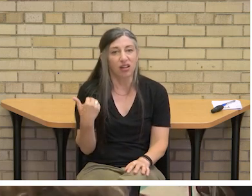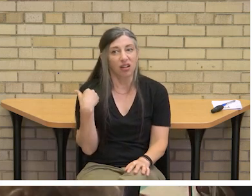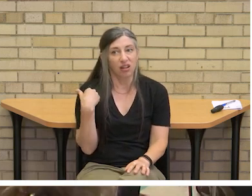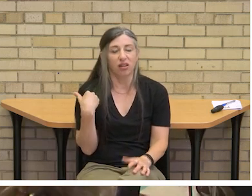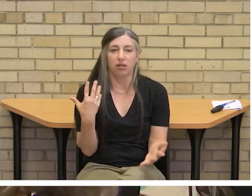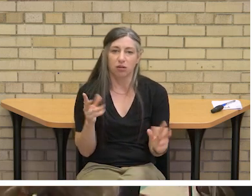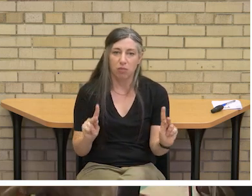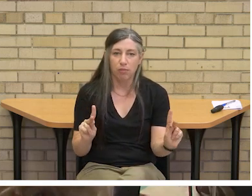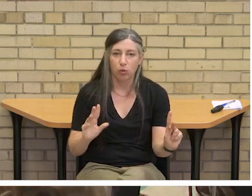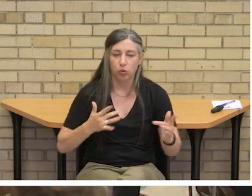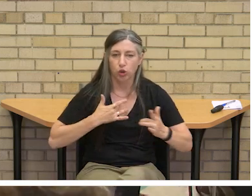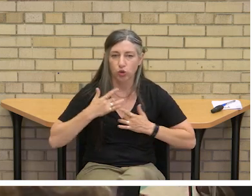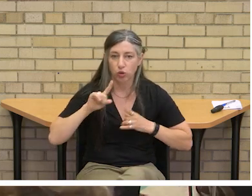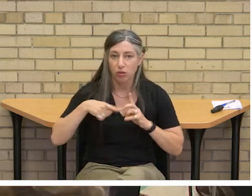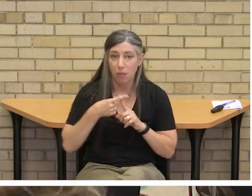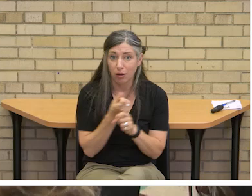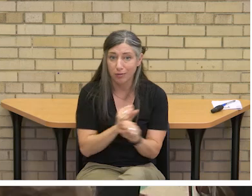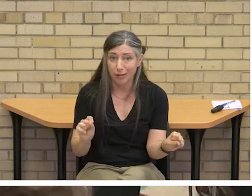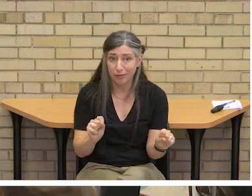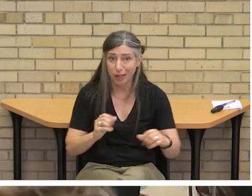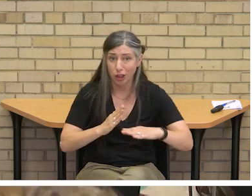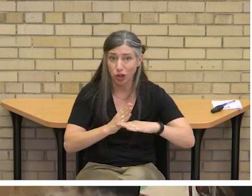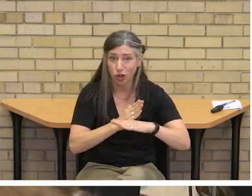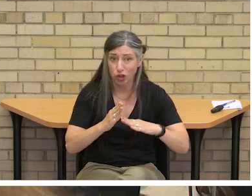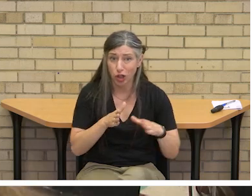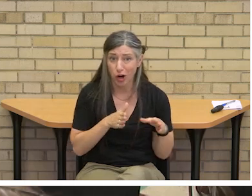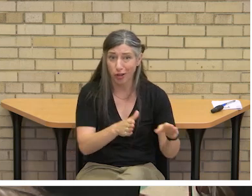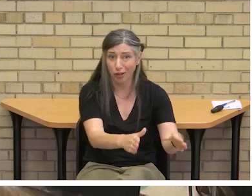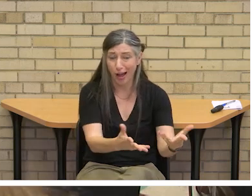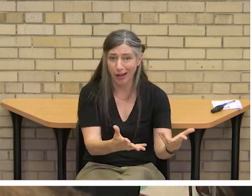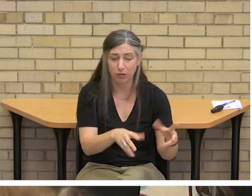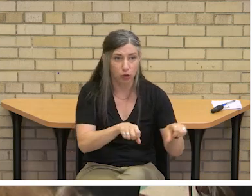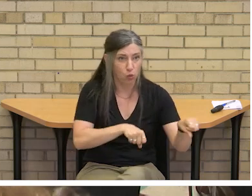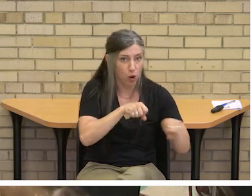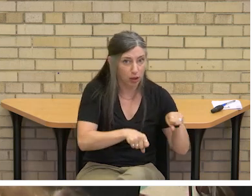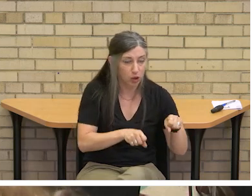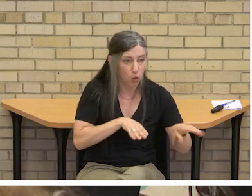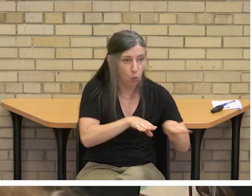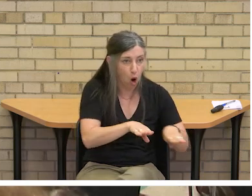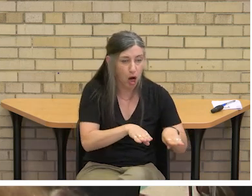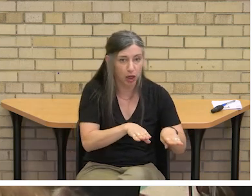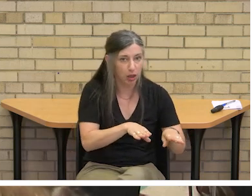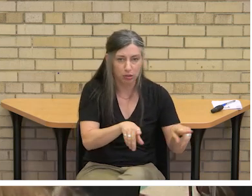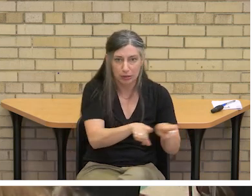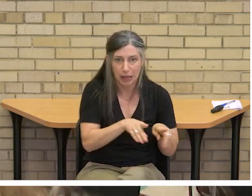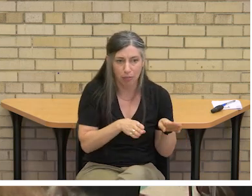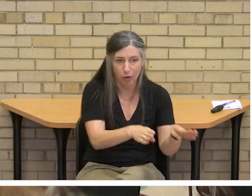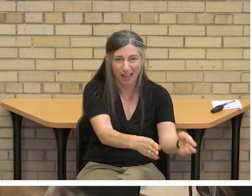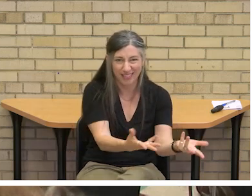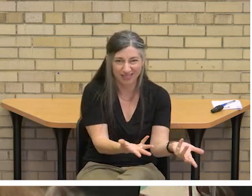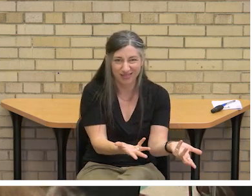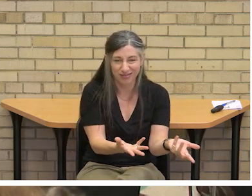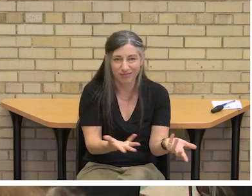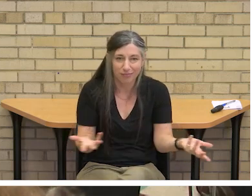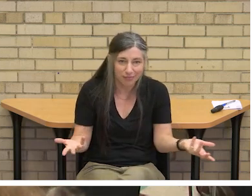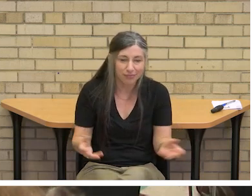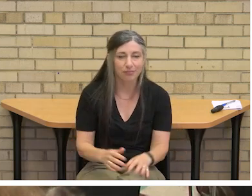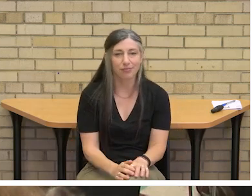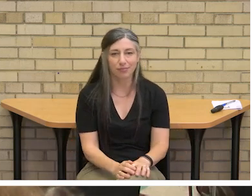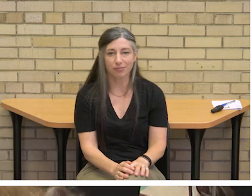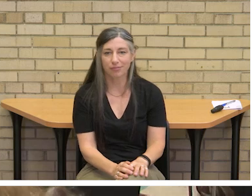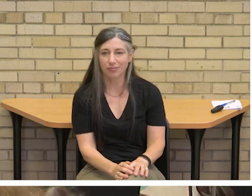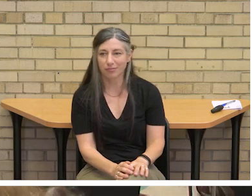line for that, mixing the pedestrians and the cyclists together. I don't want to go on more calls than I have